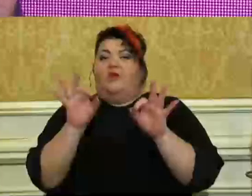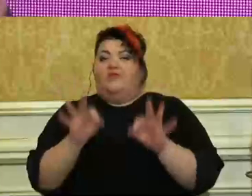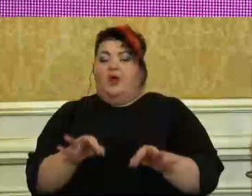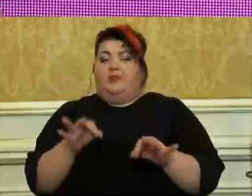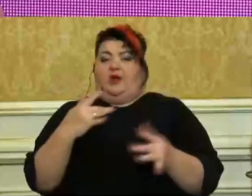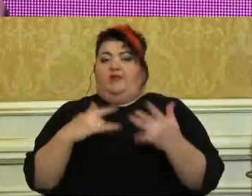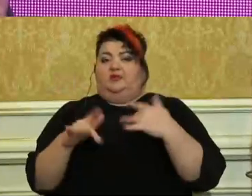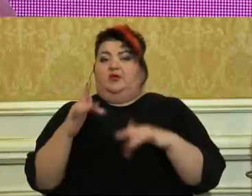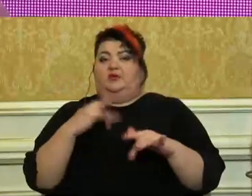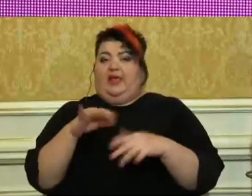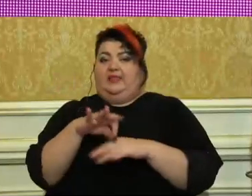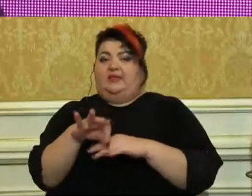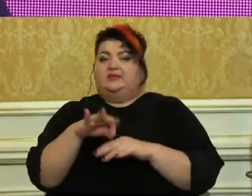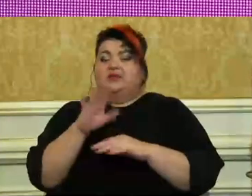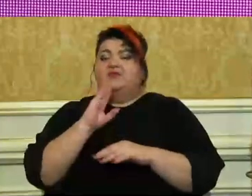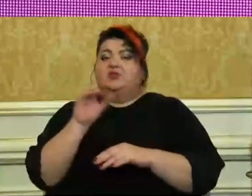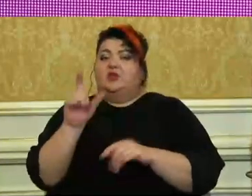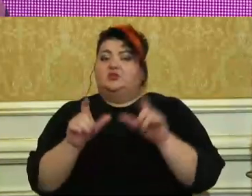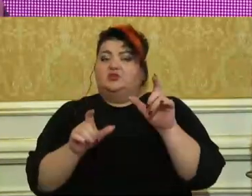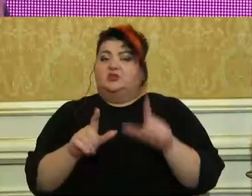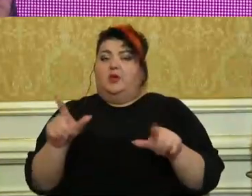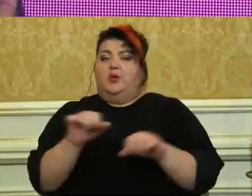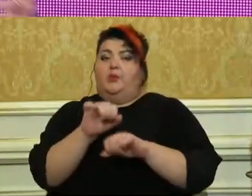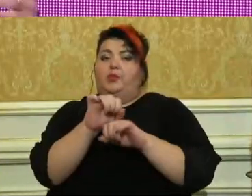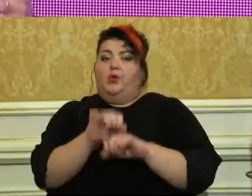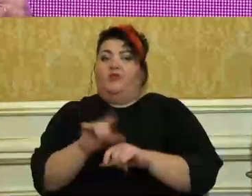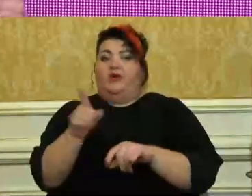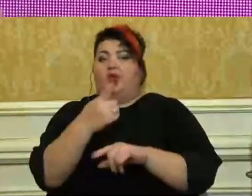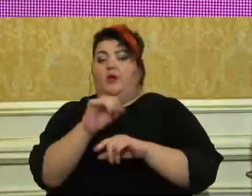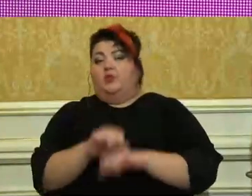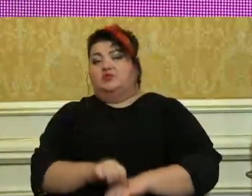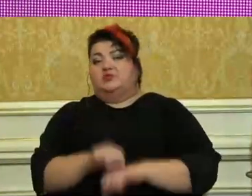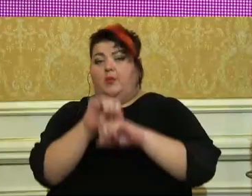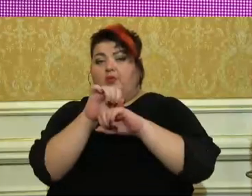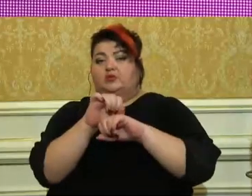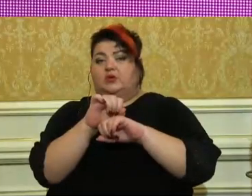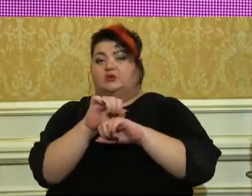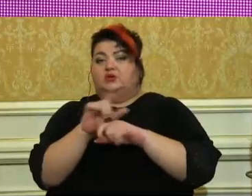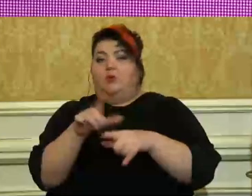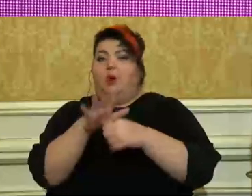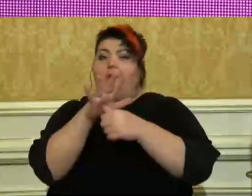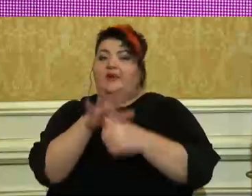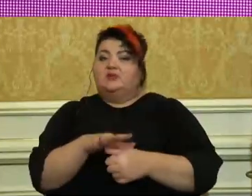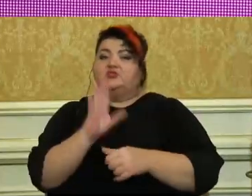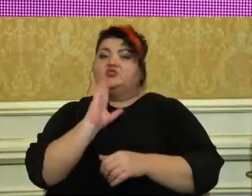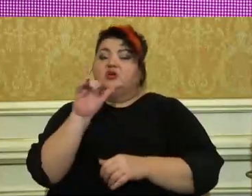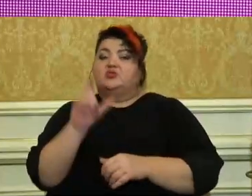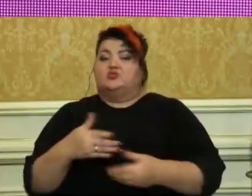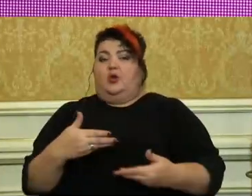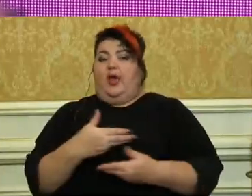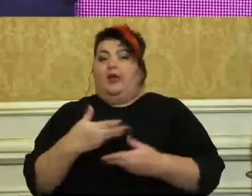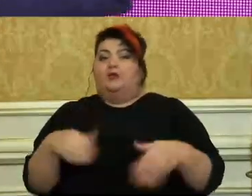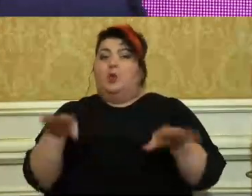to block or sabotage or slow down the gender equality agenda.